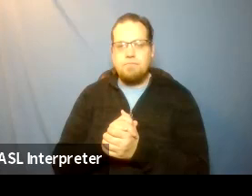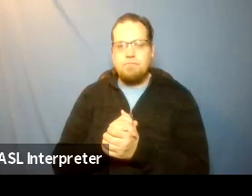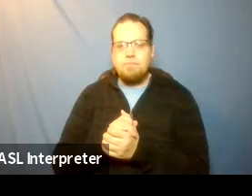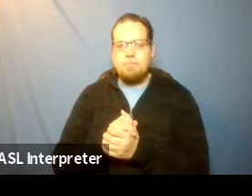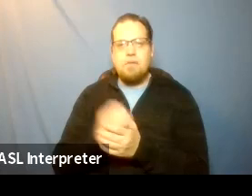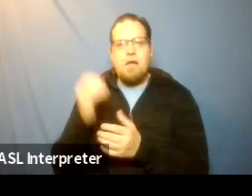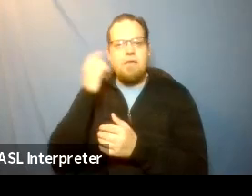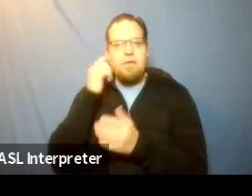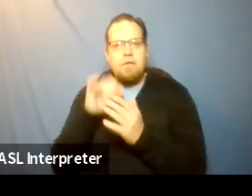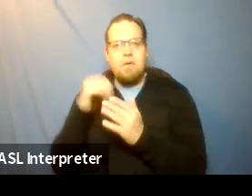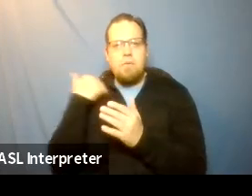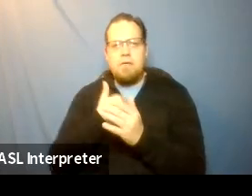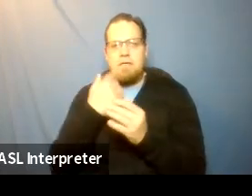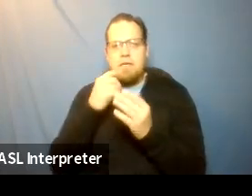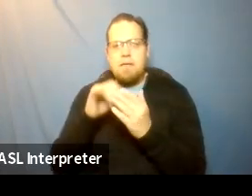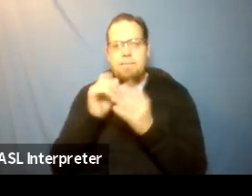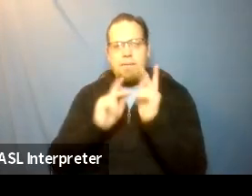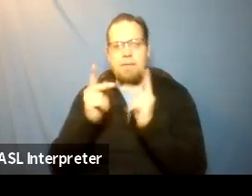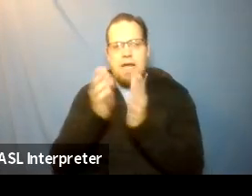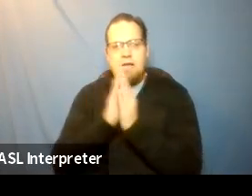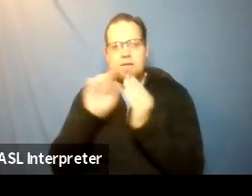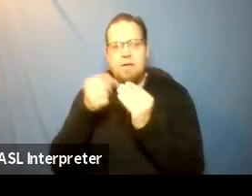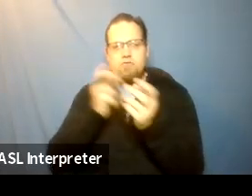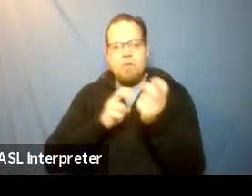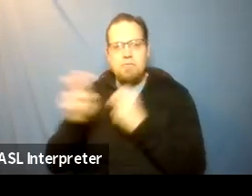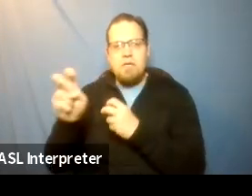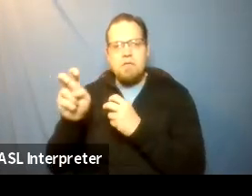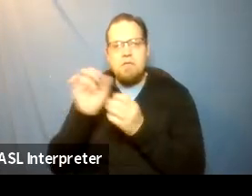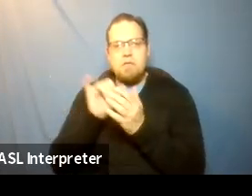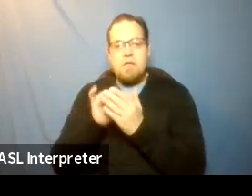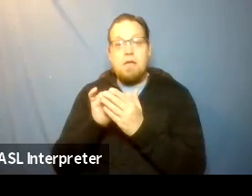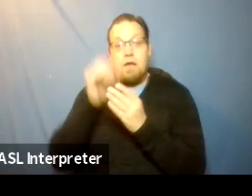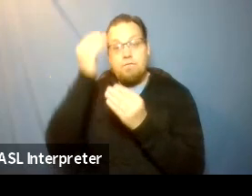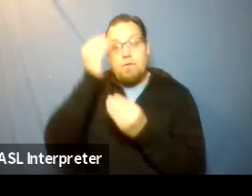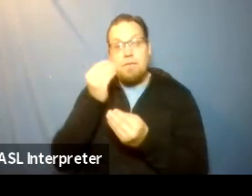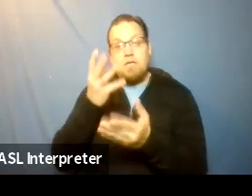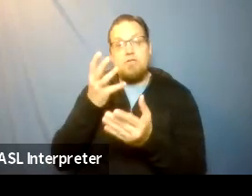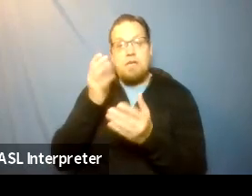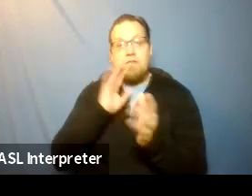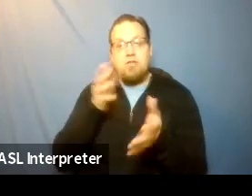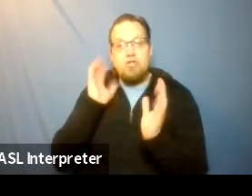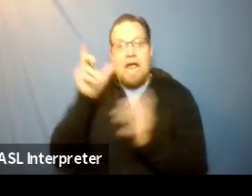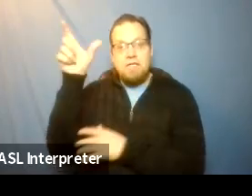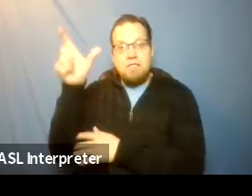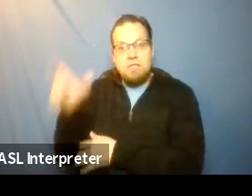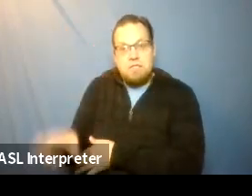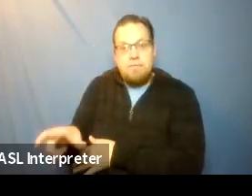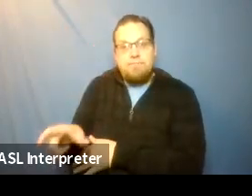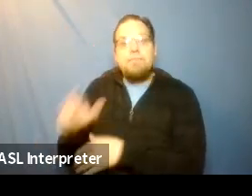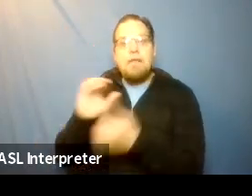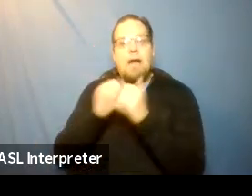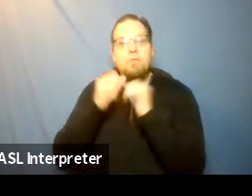I think we already mentioned this. People keep asking about transportation. There is some information in the chat on how you can find out more